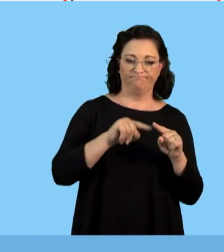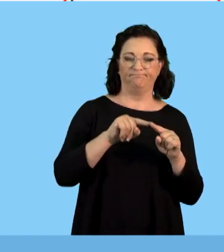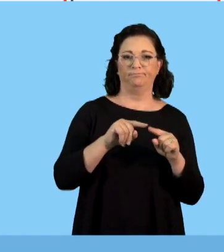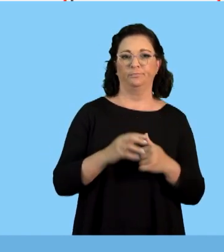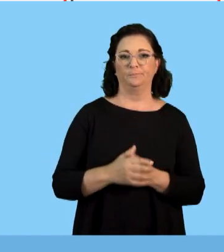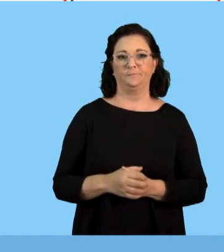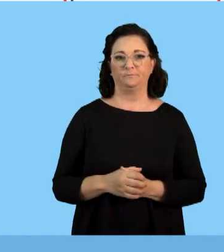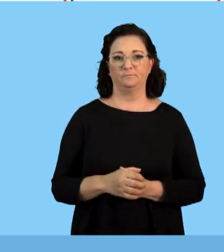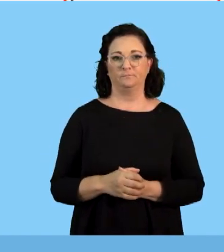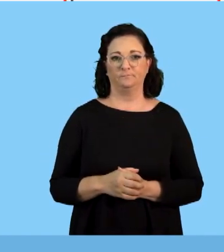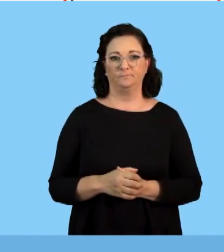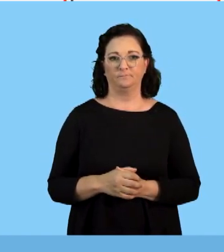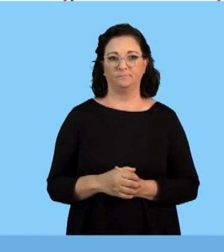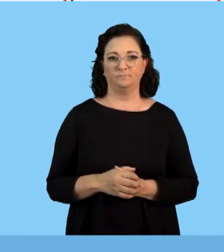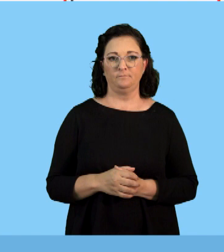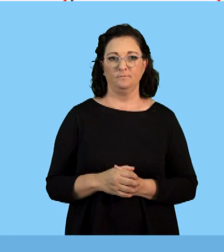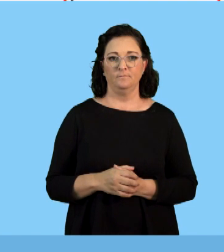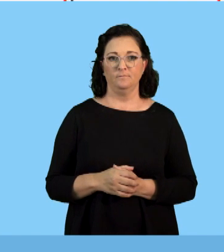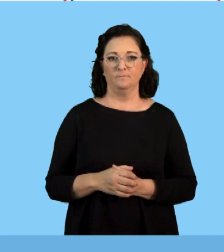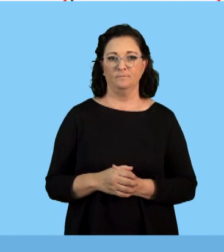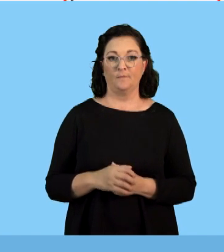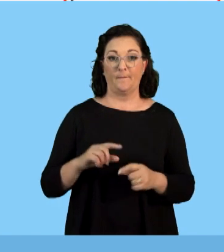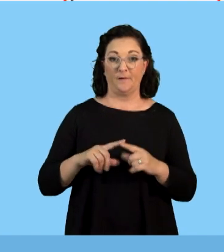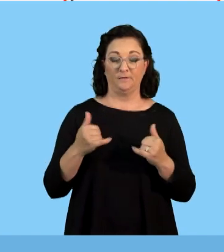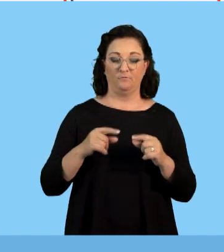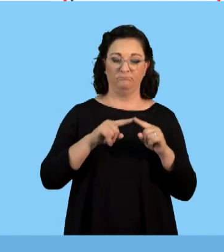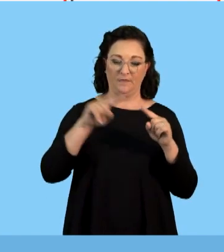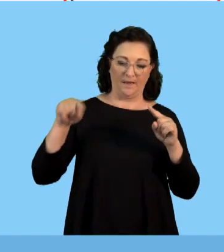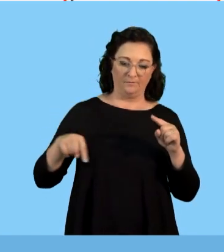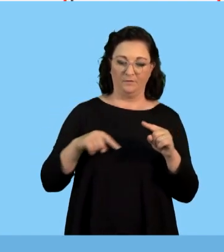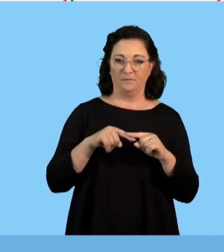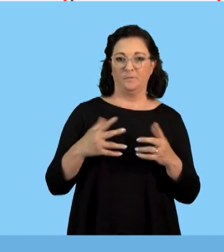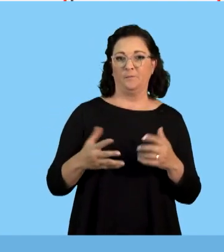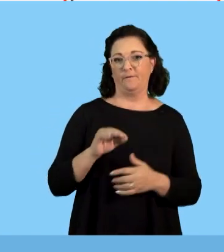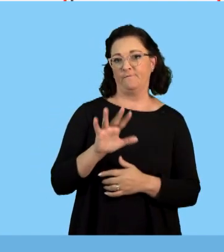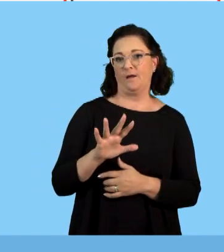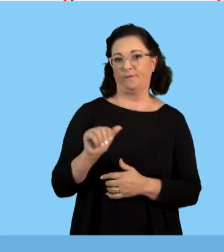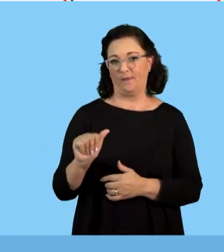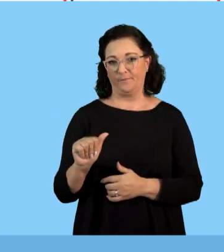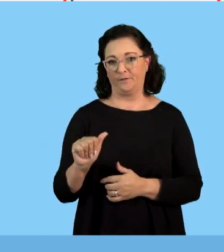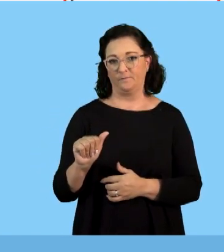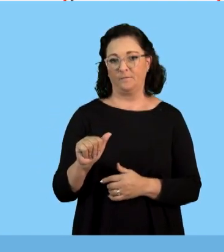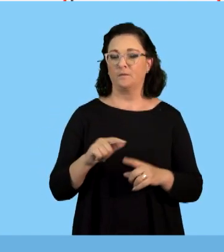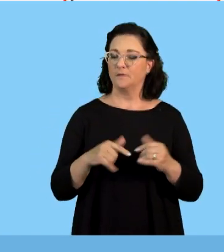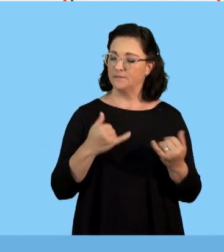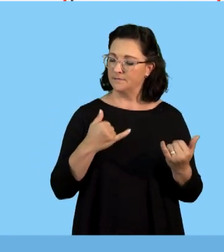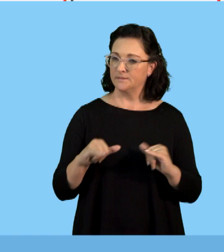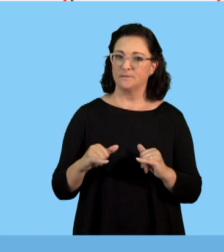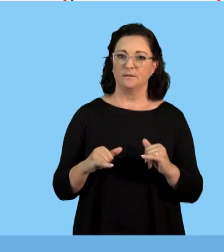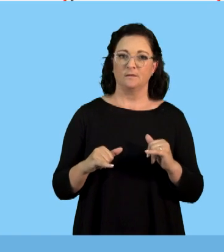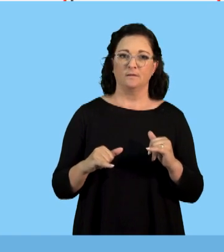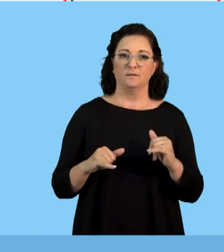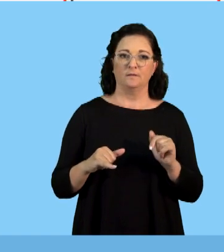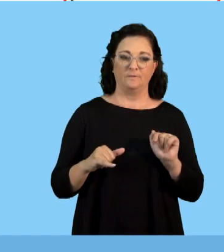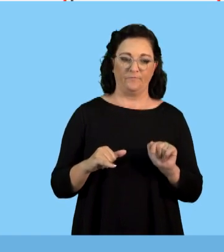circuit had in the beginning when we connected the battery. So if the current was 5 amperes there, it will still